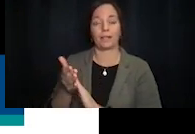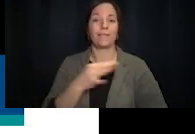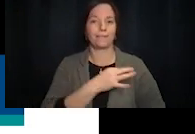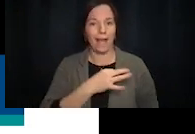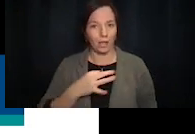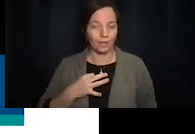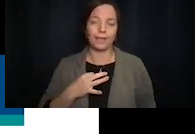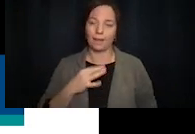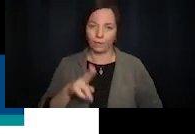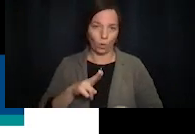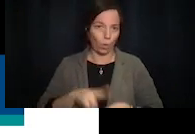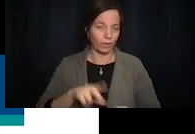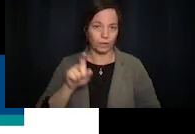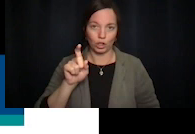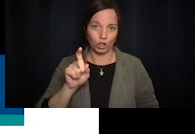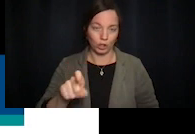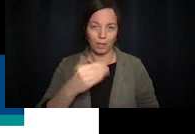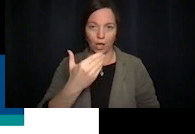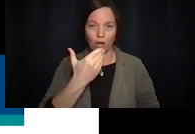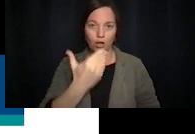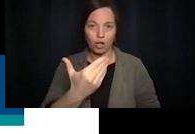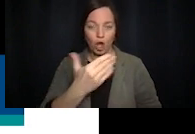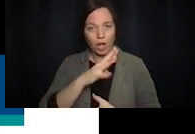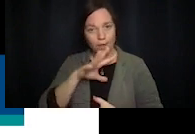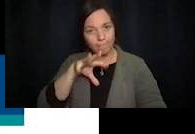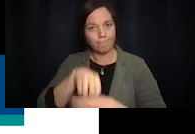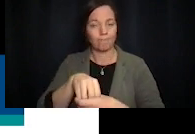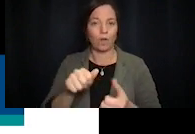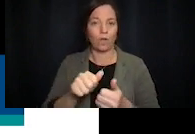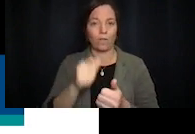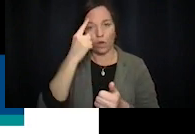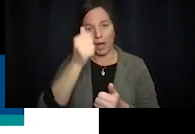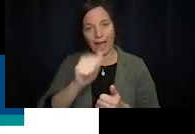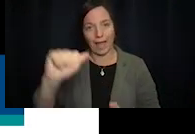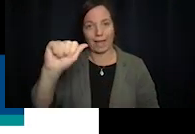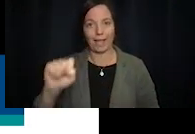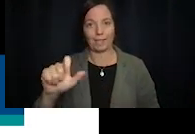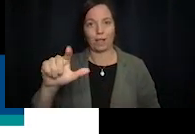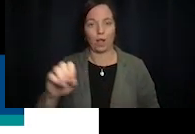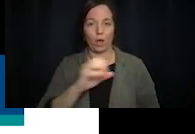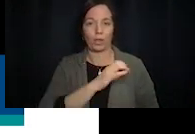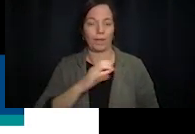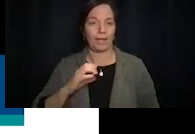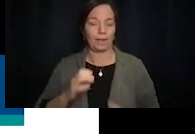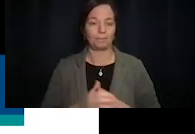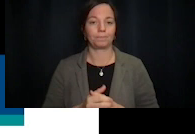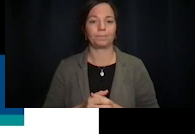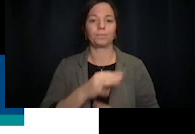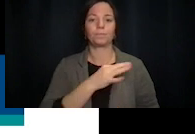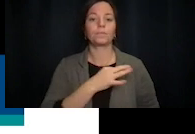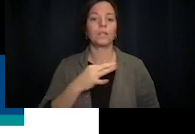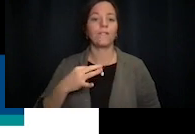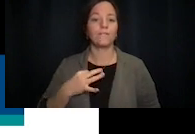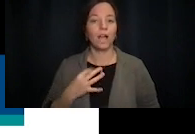be a good force on any SLO committee. Faculty and roles and involvement